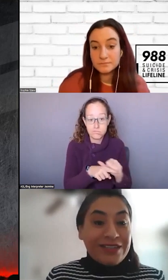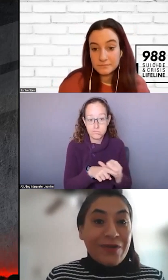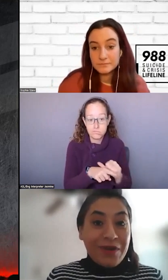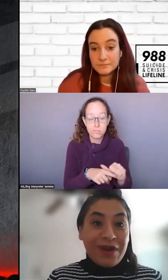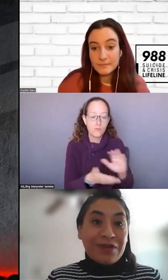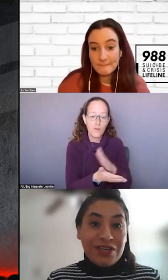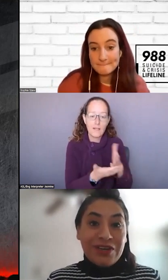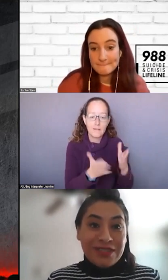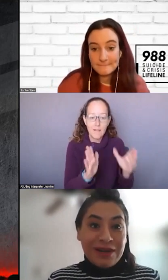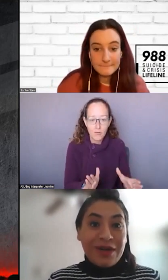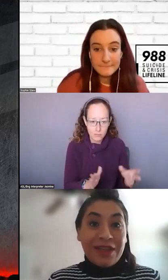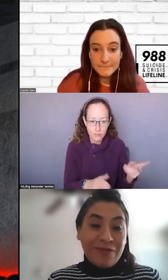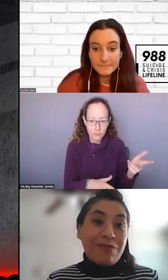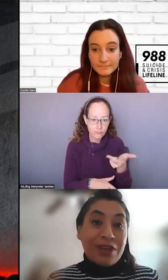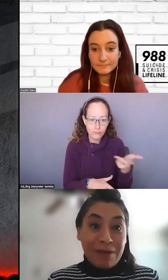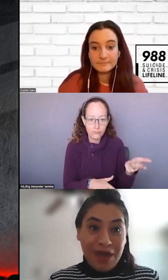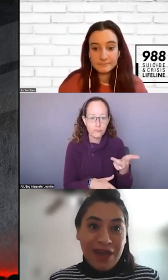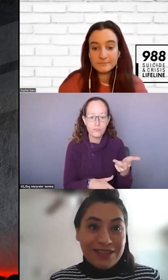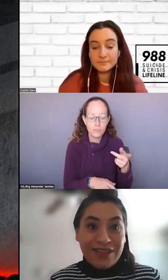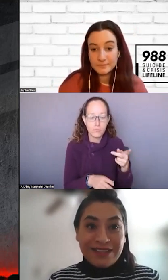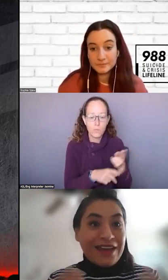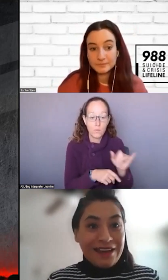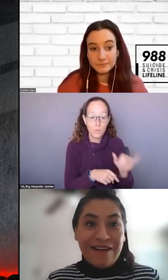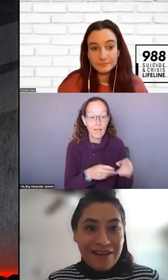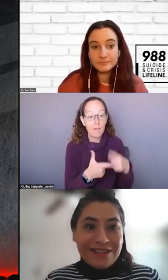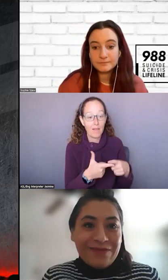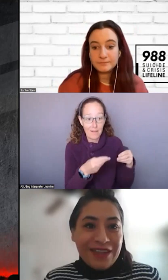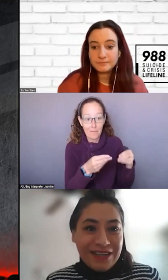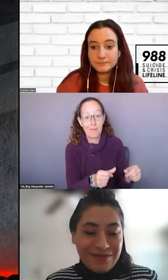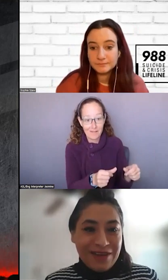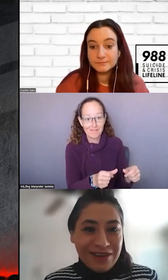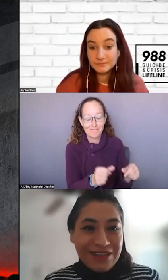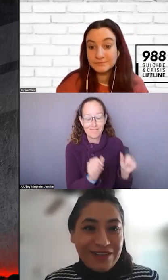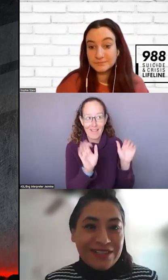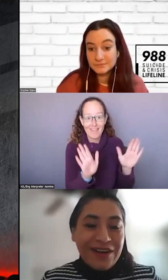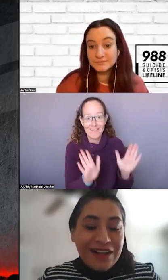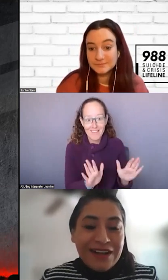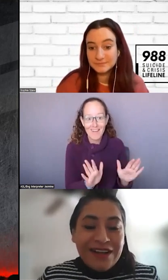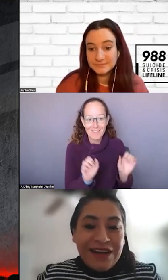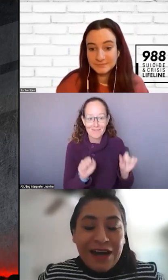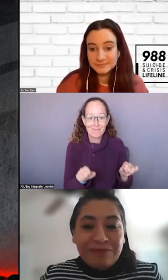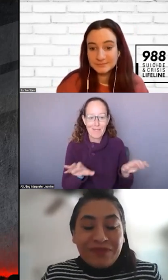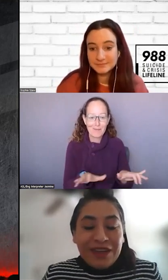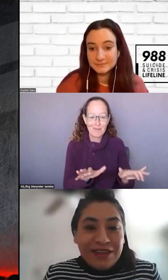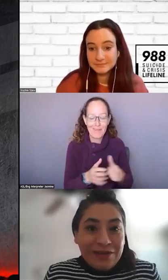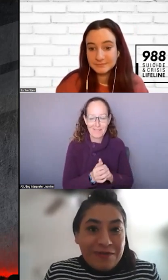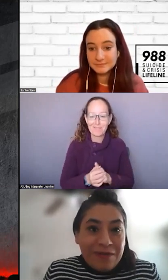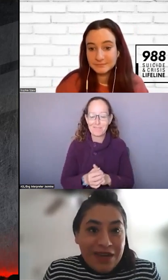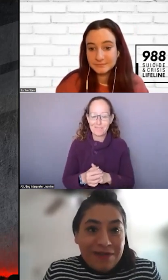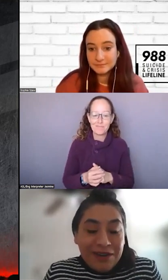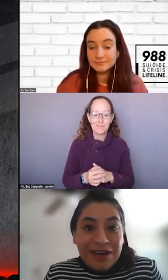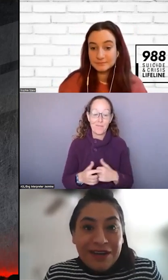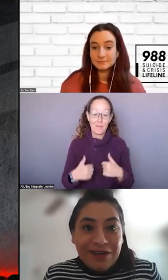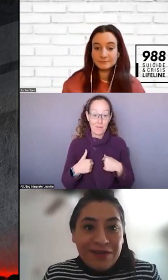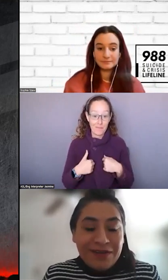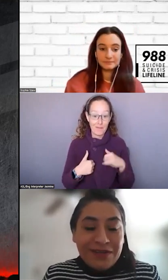translators. So we were able to use them and they were able to get paid. So that's like an awesome thing to be able to do as well. A little bit about